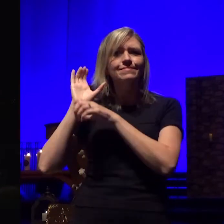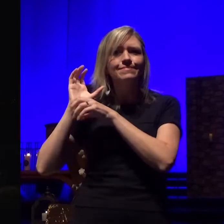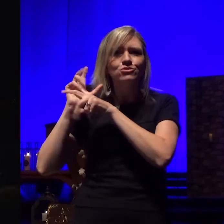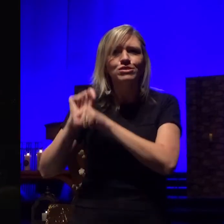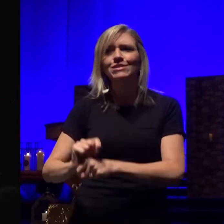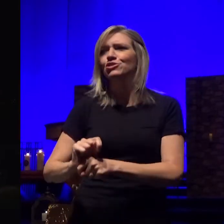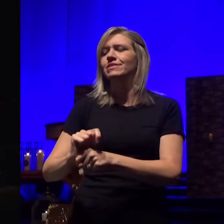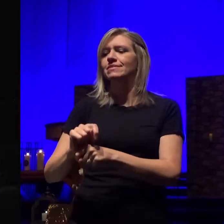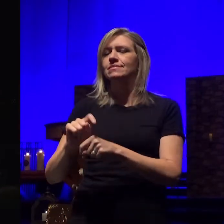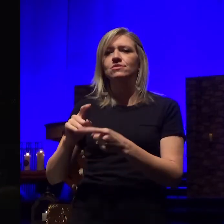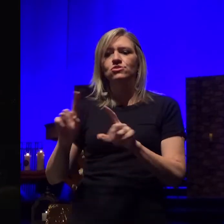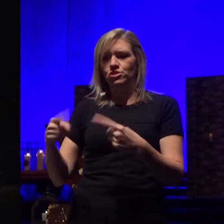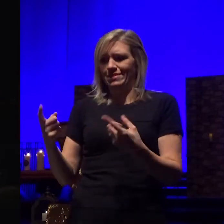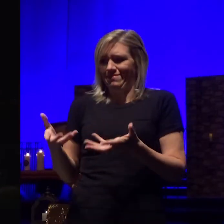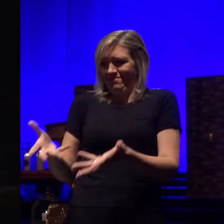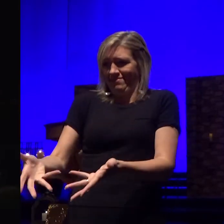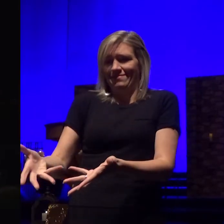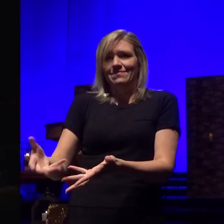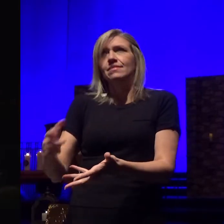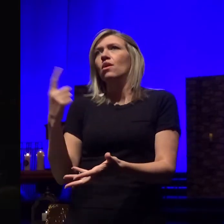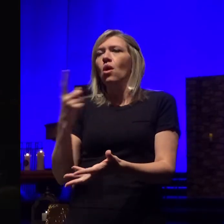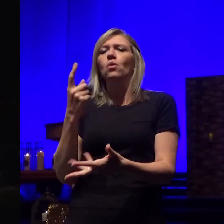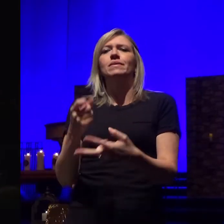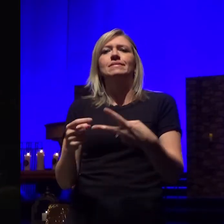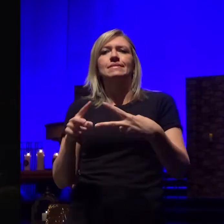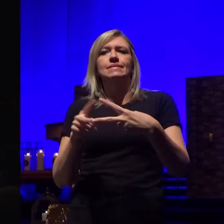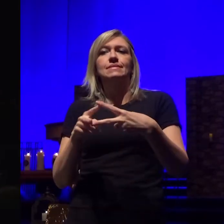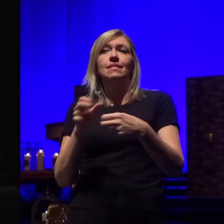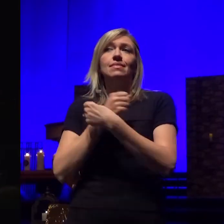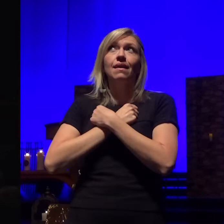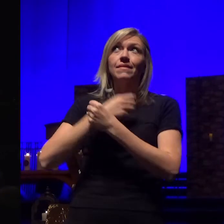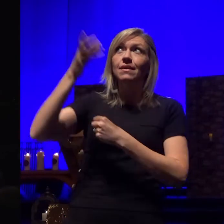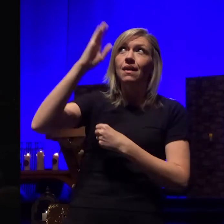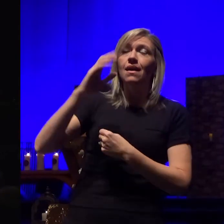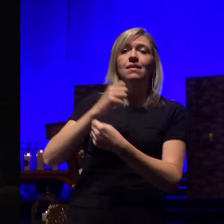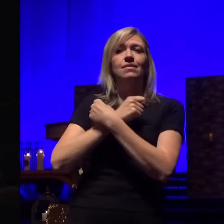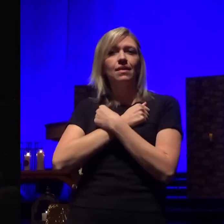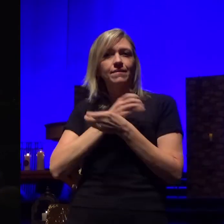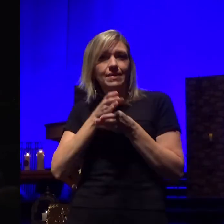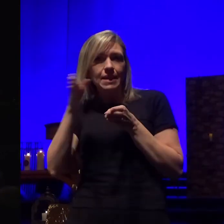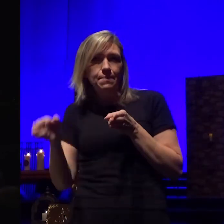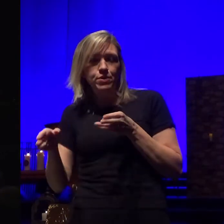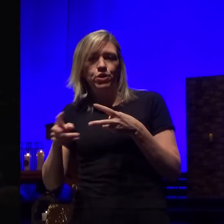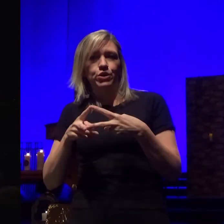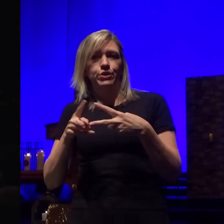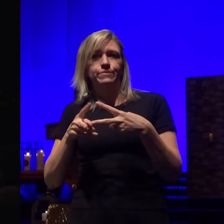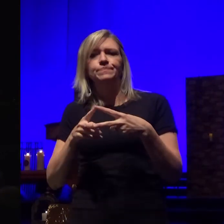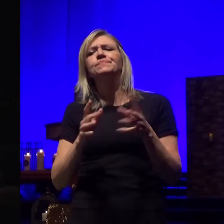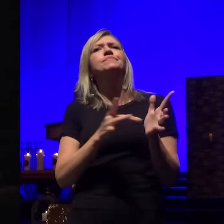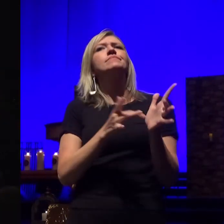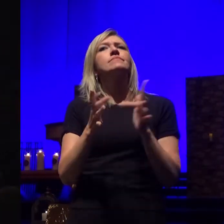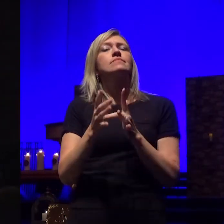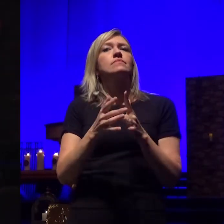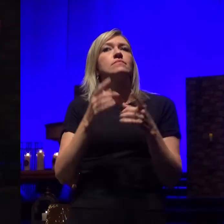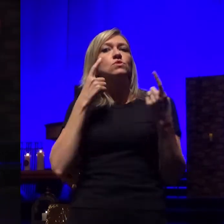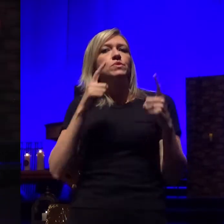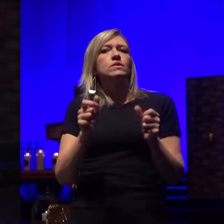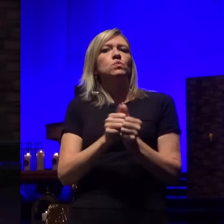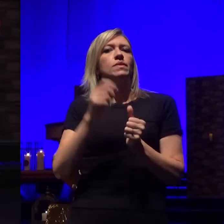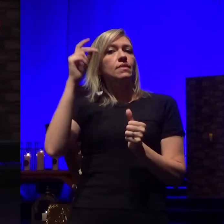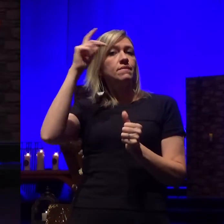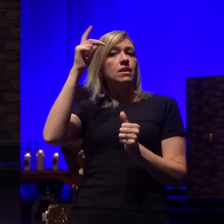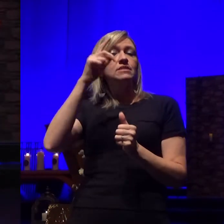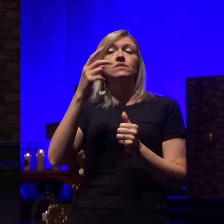always putting the love of God and the love of our neighbor first. Jesus would accord with the philosophy of do all the good you